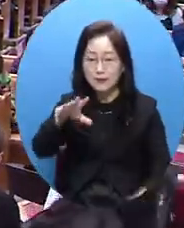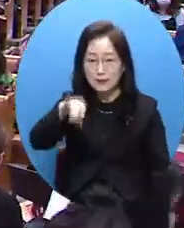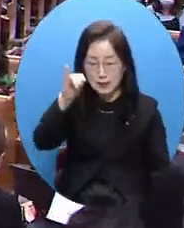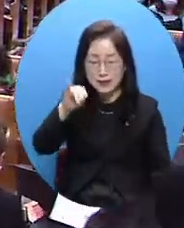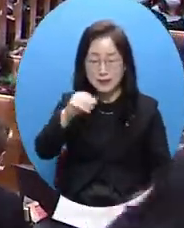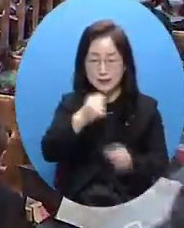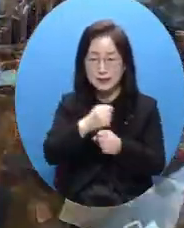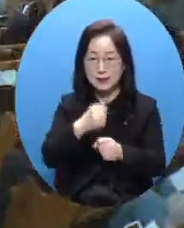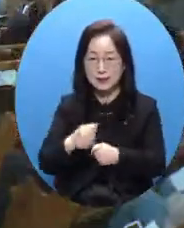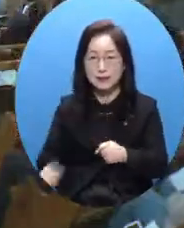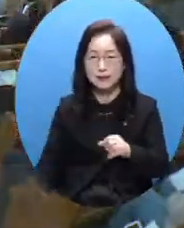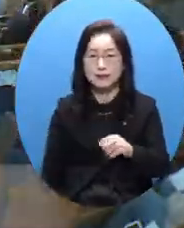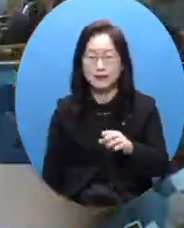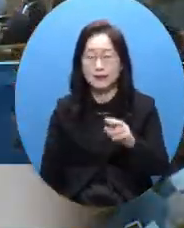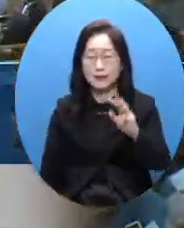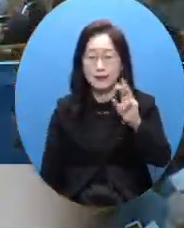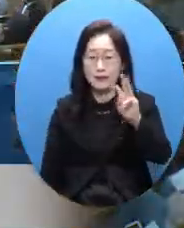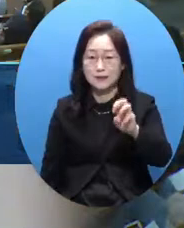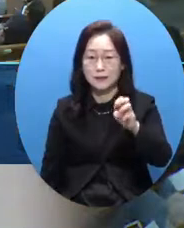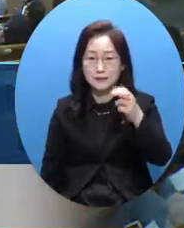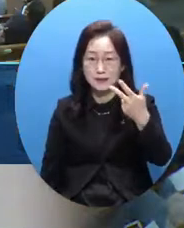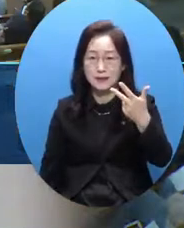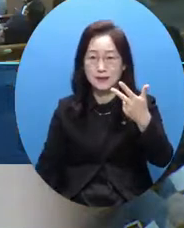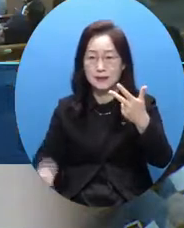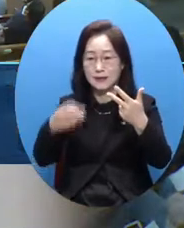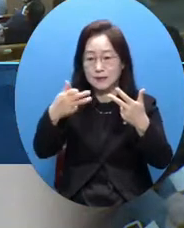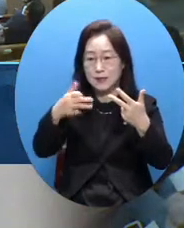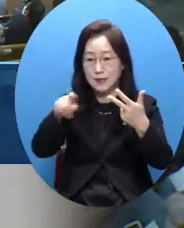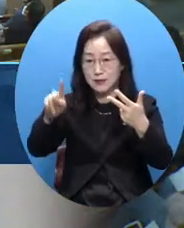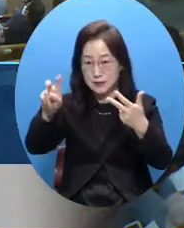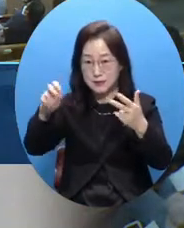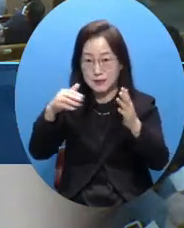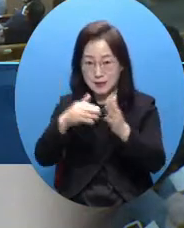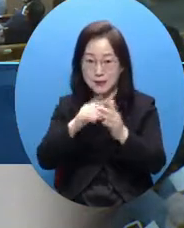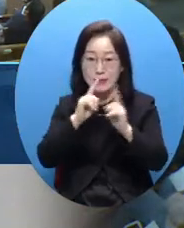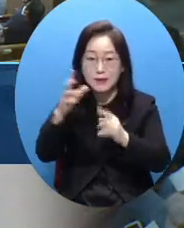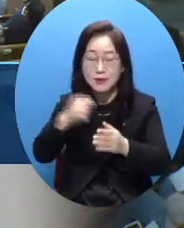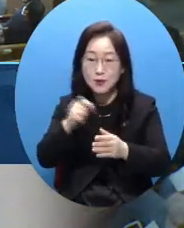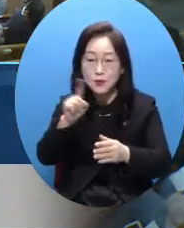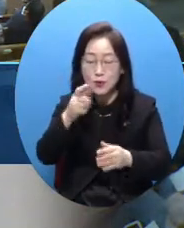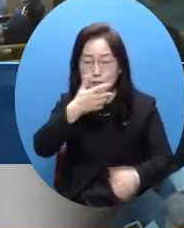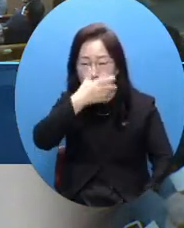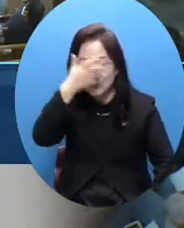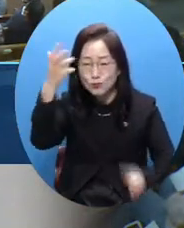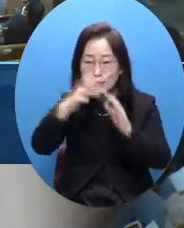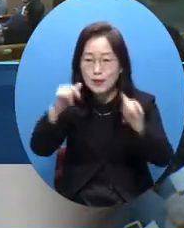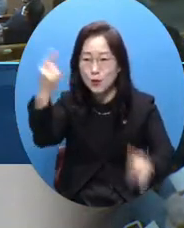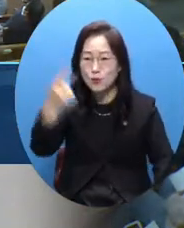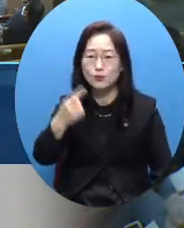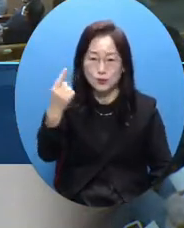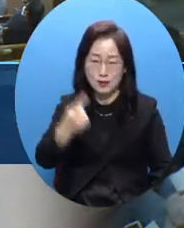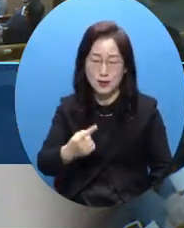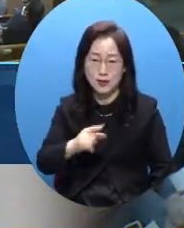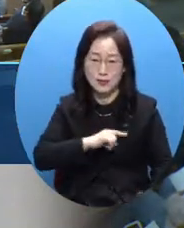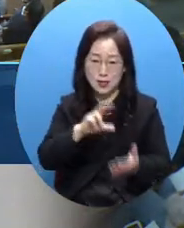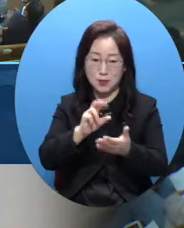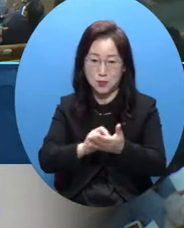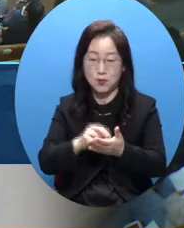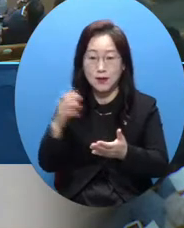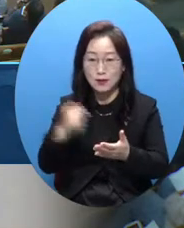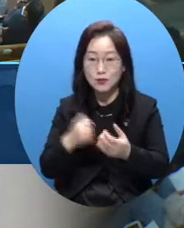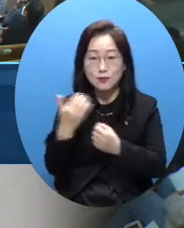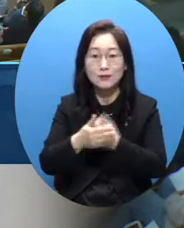this morning I would like to share a message under the Title Here Comes the dreamer based on Genesis 37